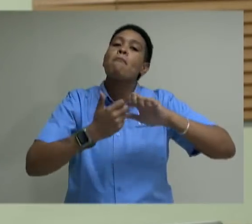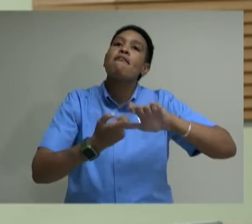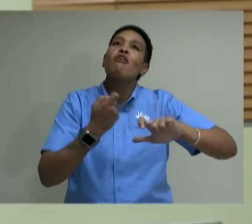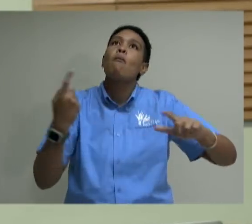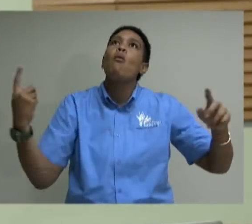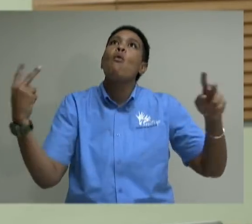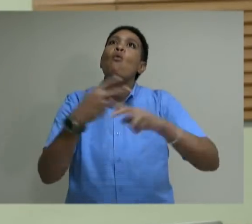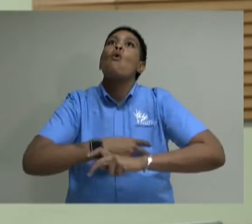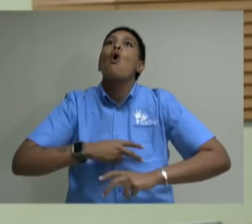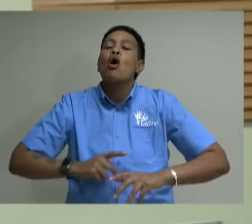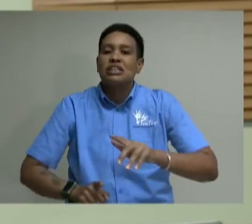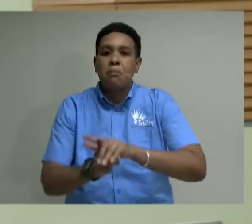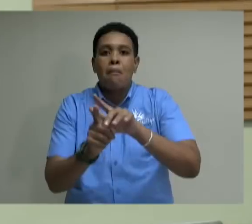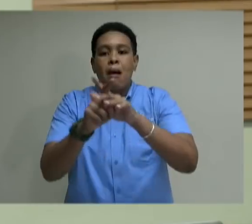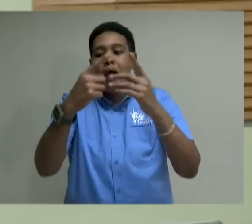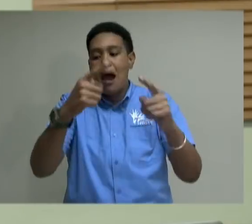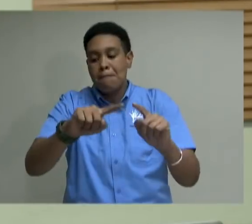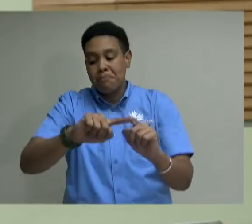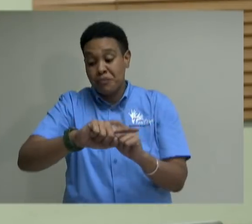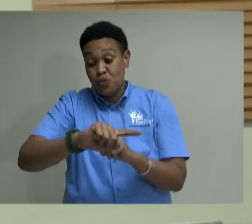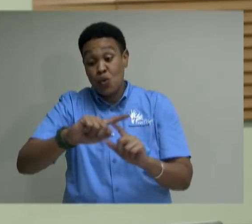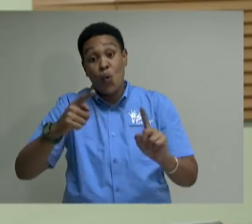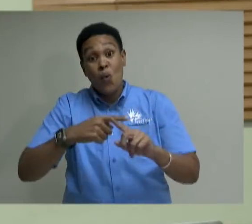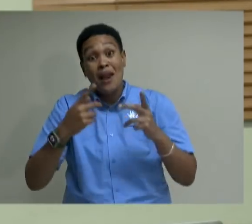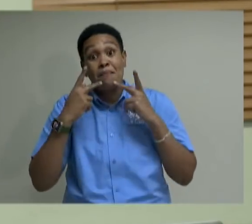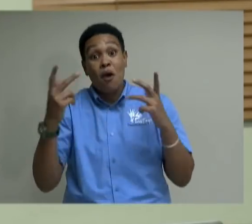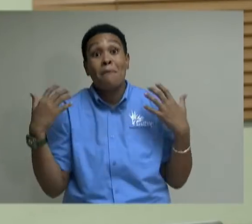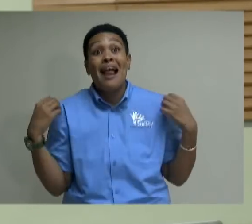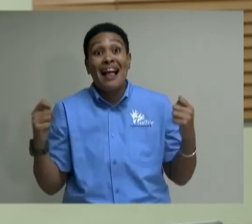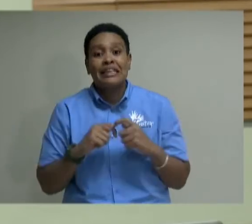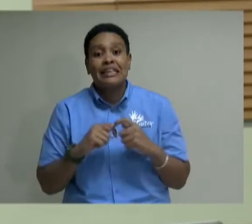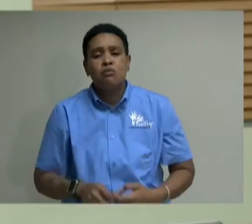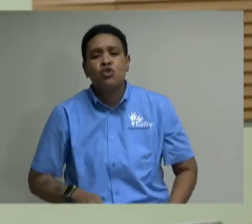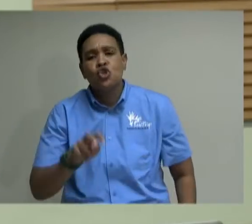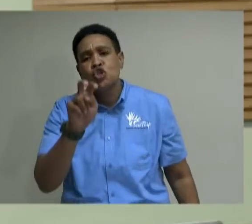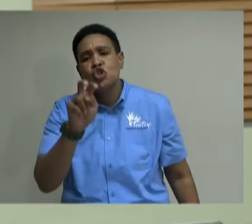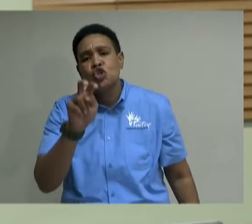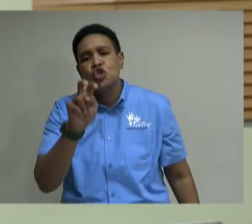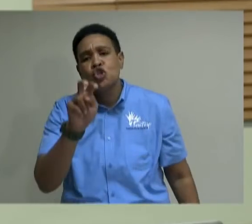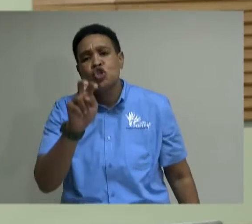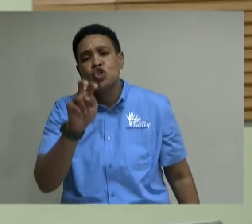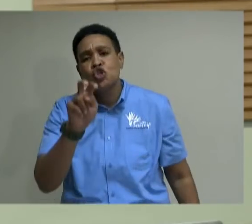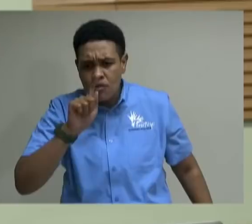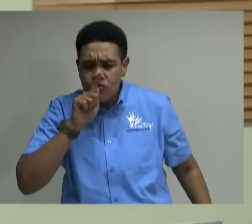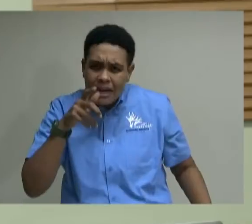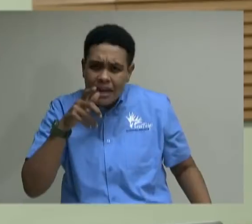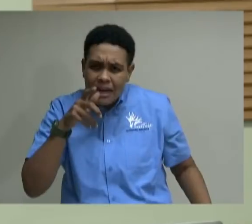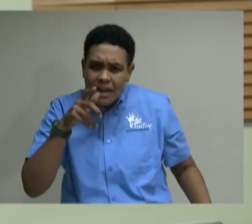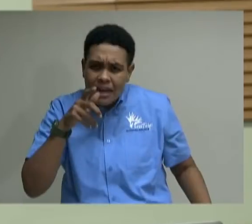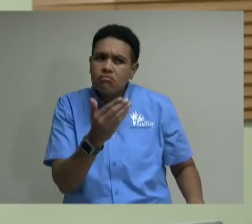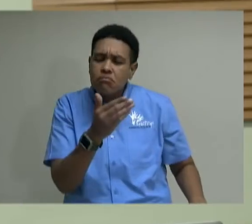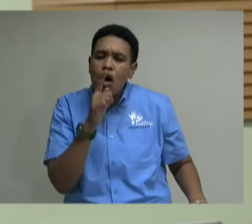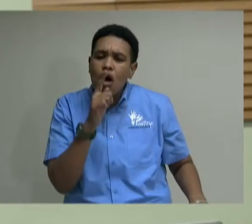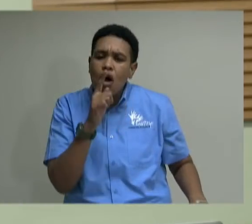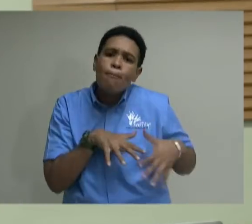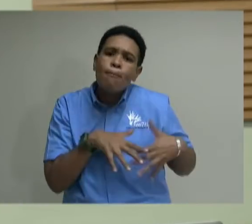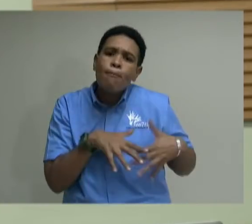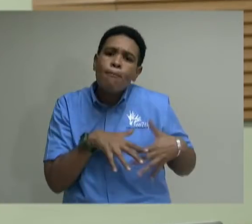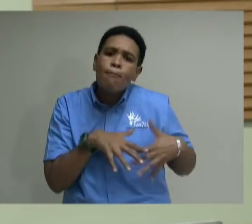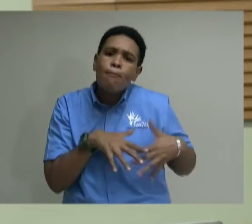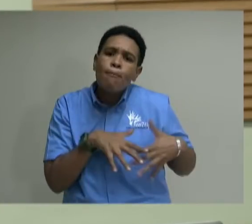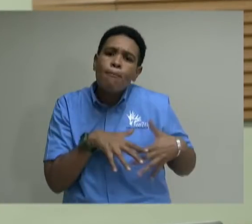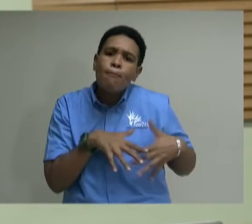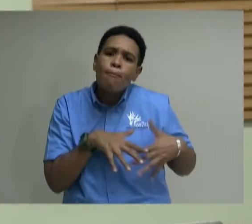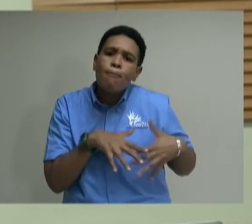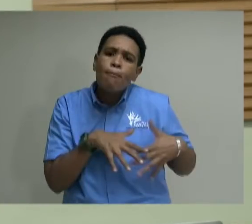getting worse. So when the public health team comes in, we should try to facilitate them as much as possible, because